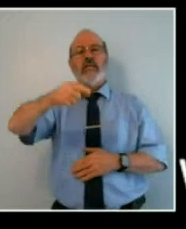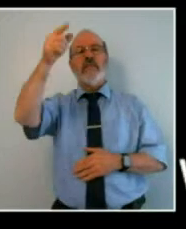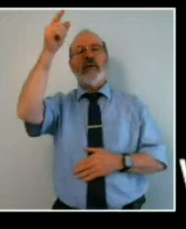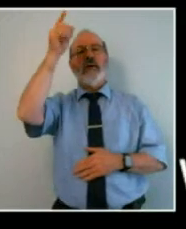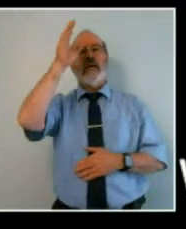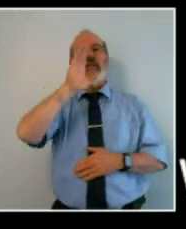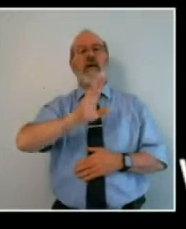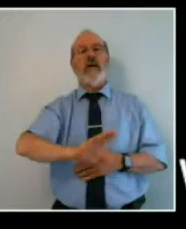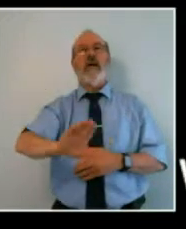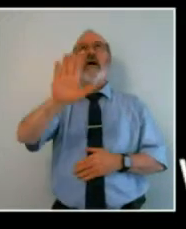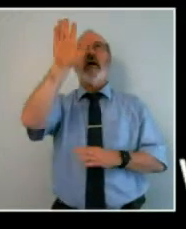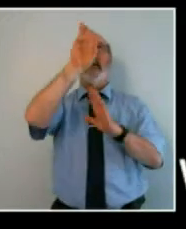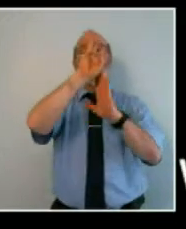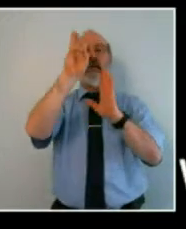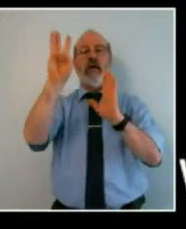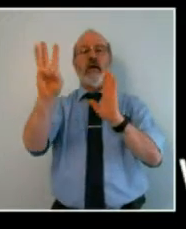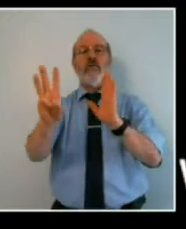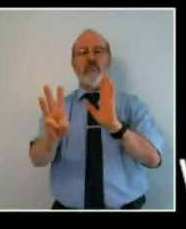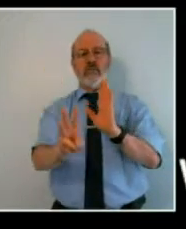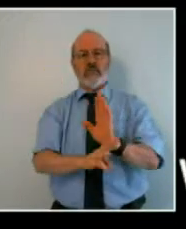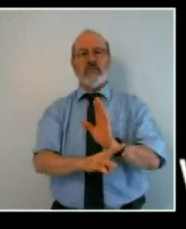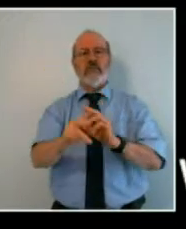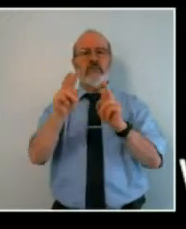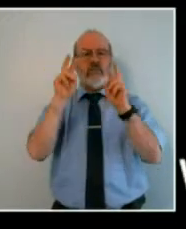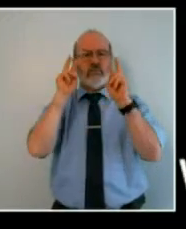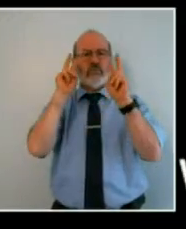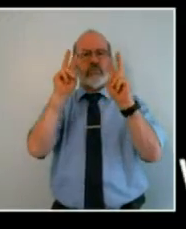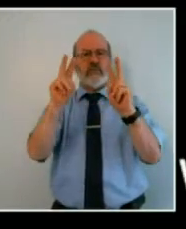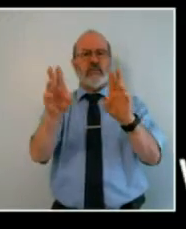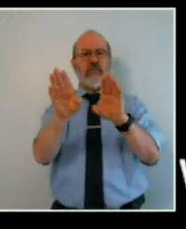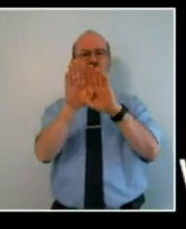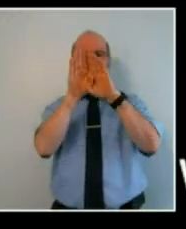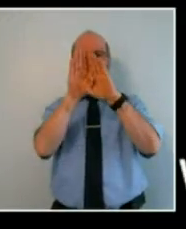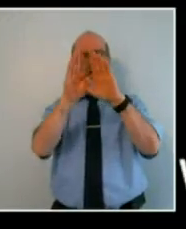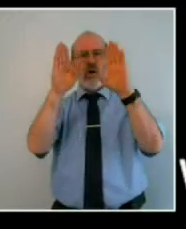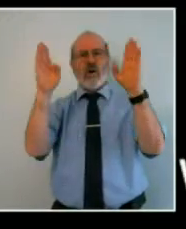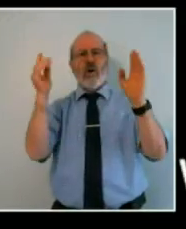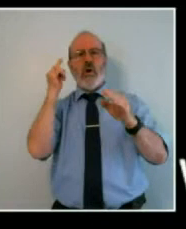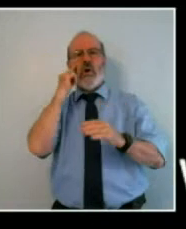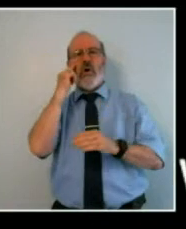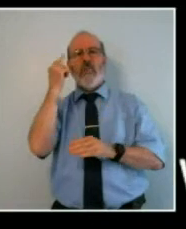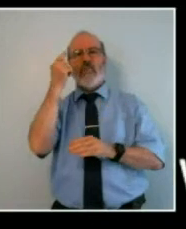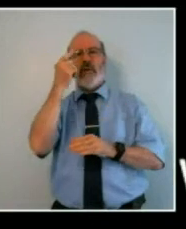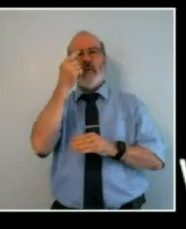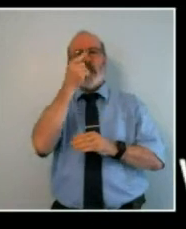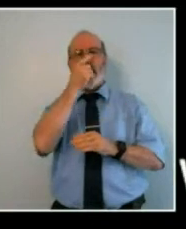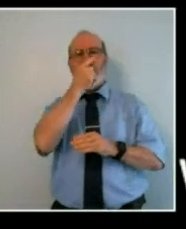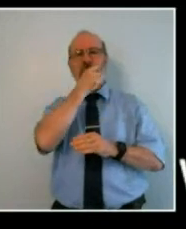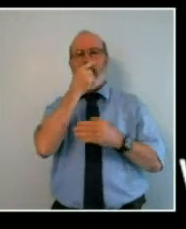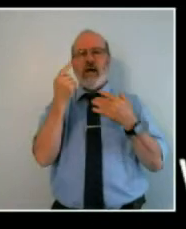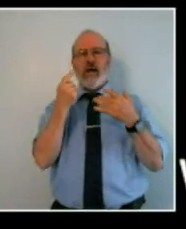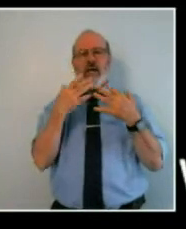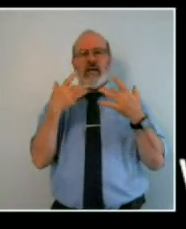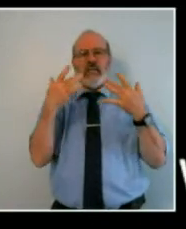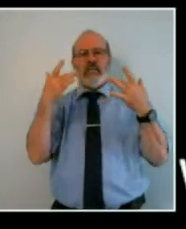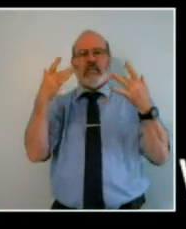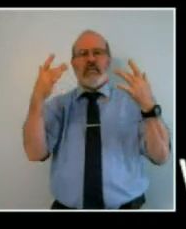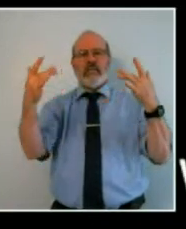my God, thy will to see. Open my